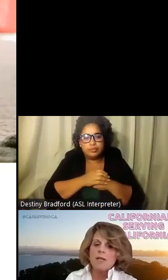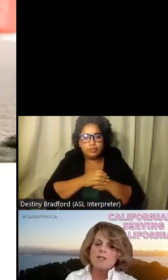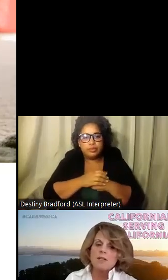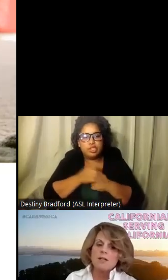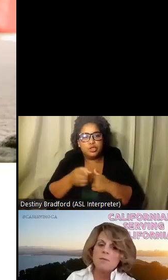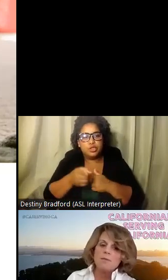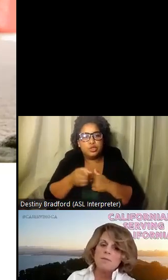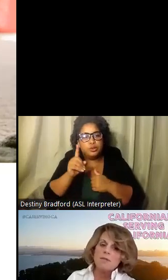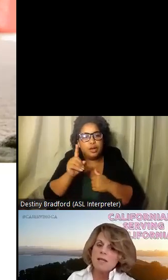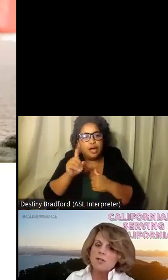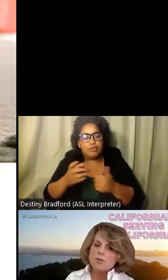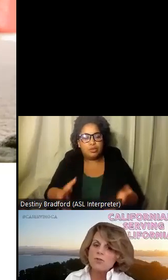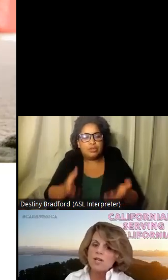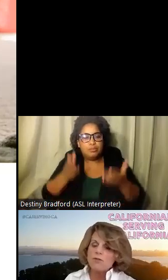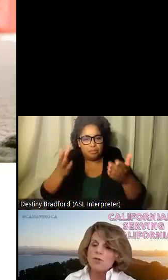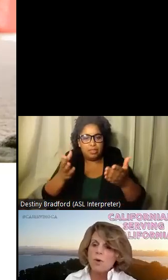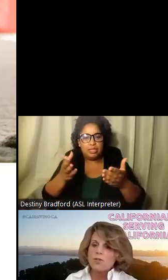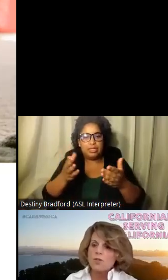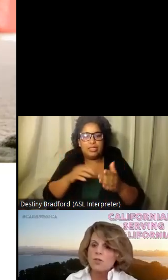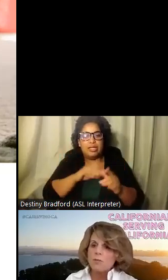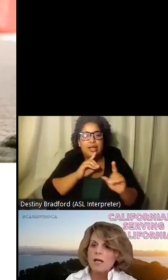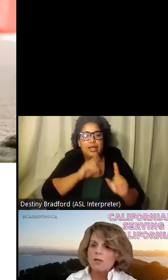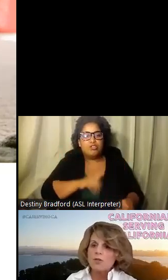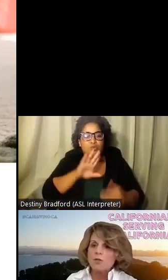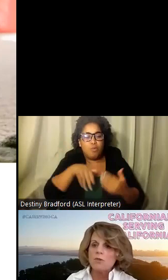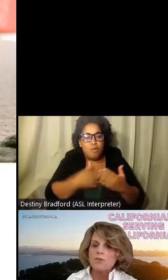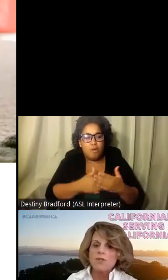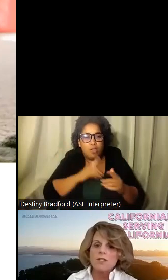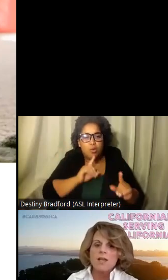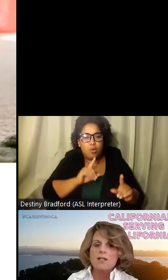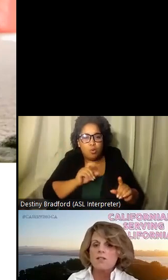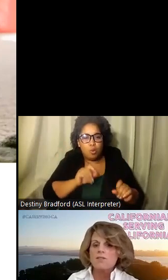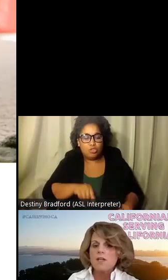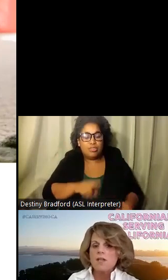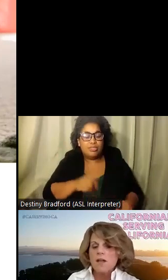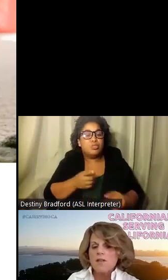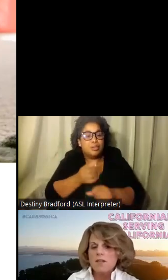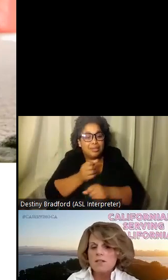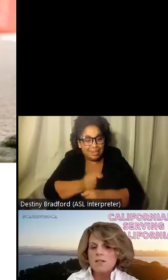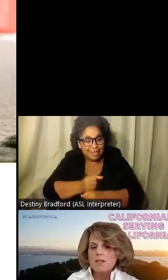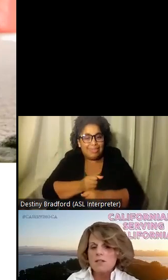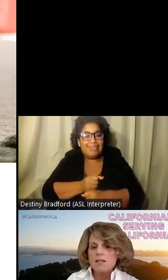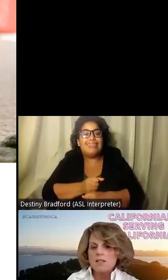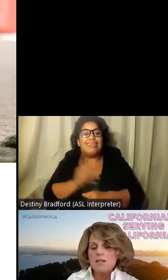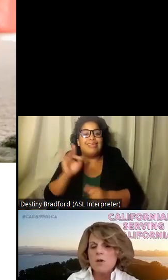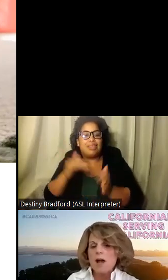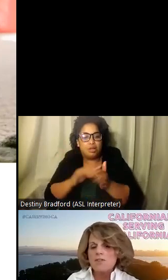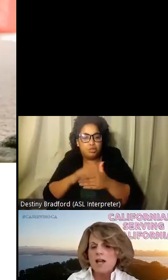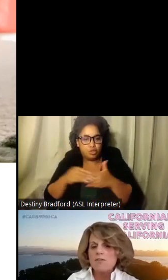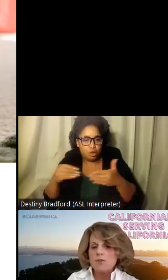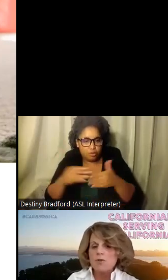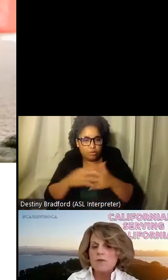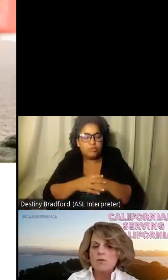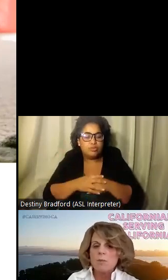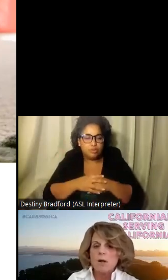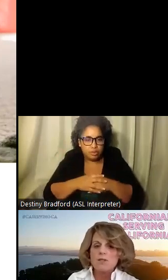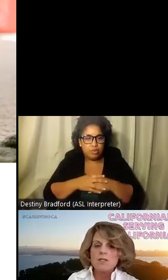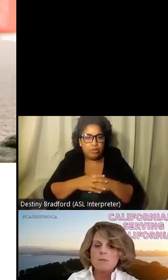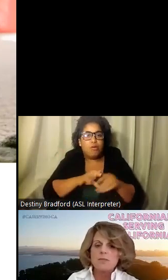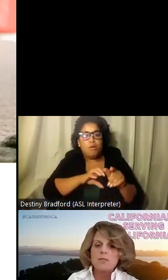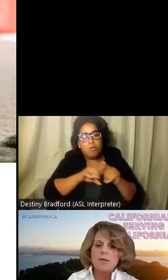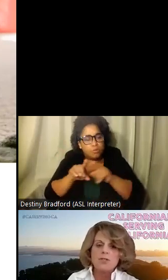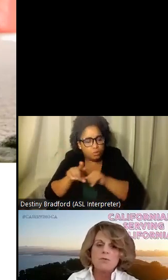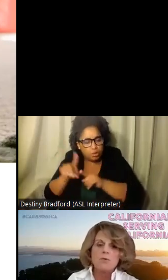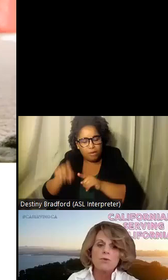to submit answers to every question to be eligible for the incentive, and you have to have your survey